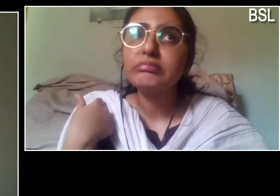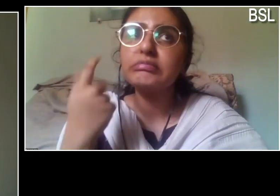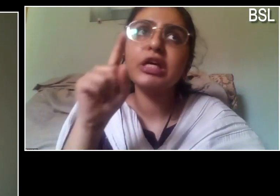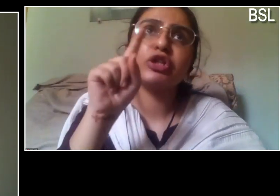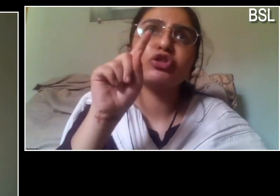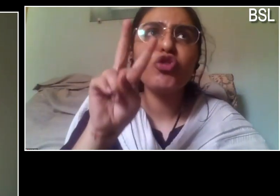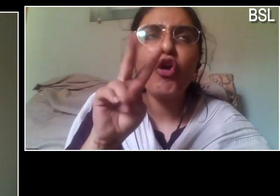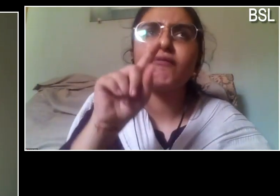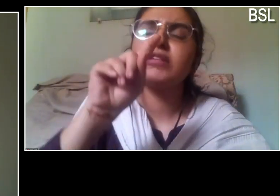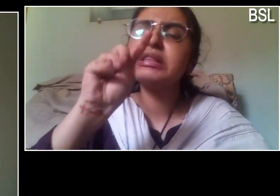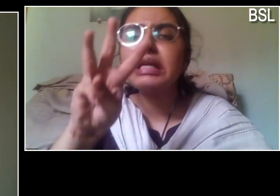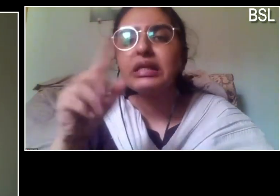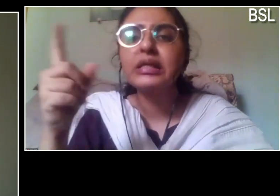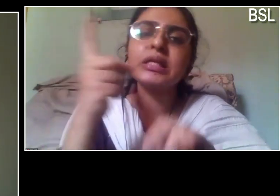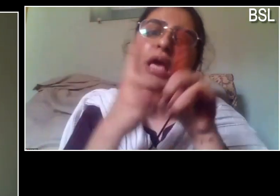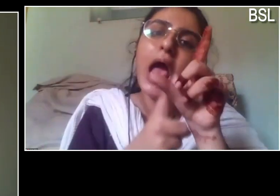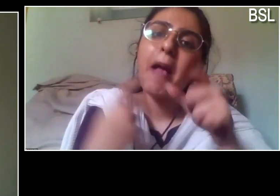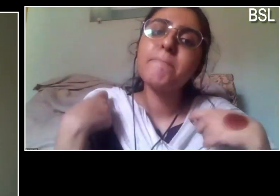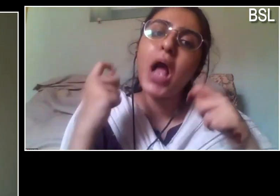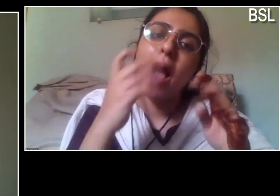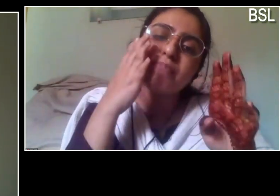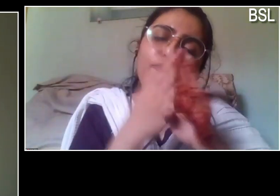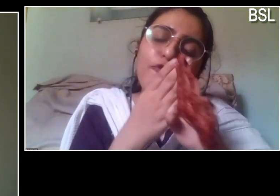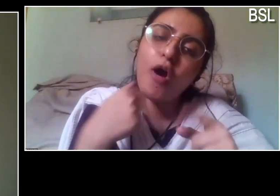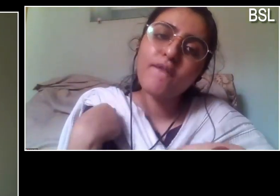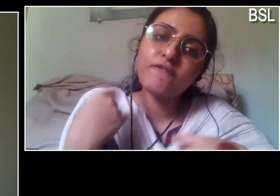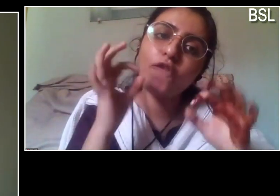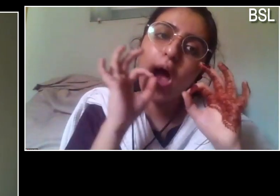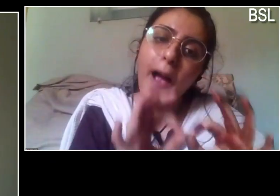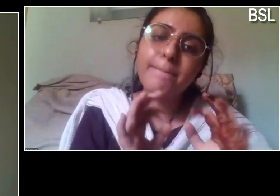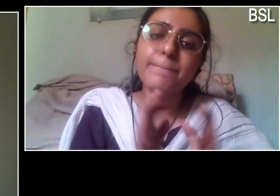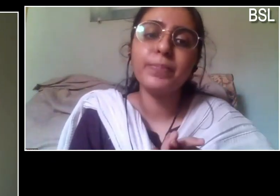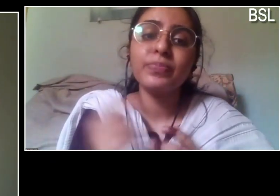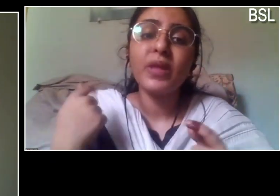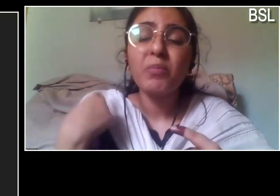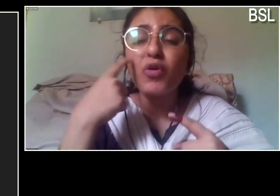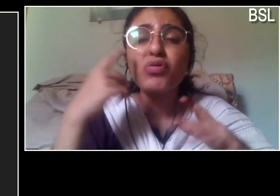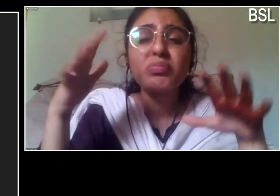13 years, but even before that, just because I am blind.